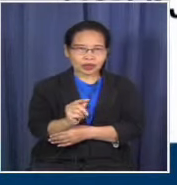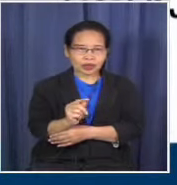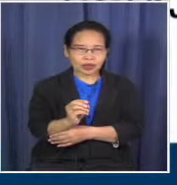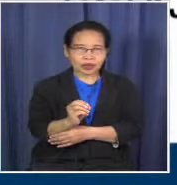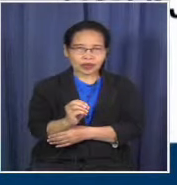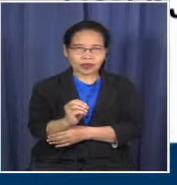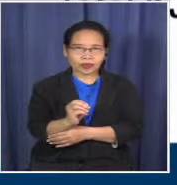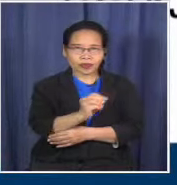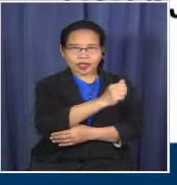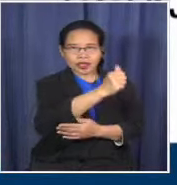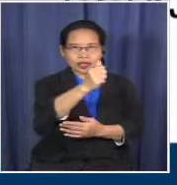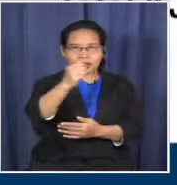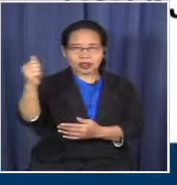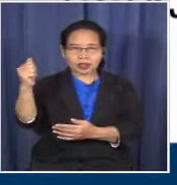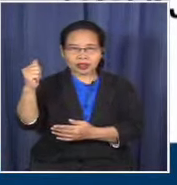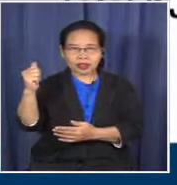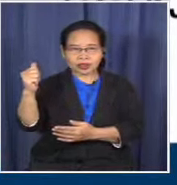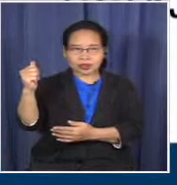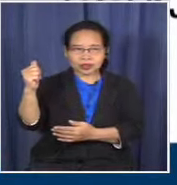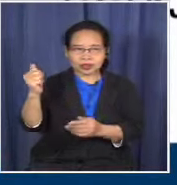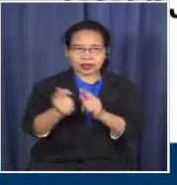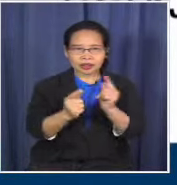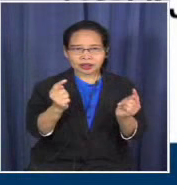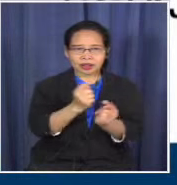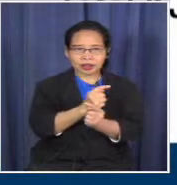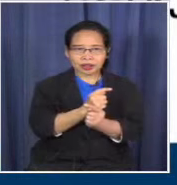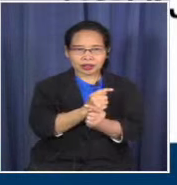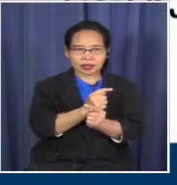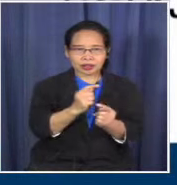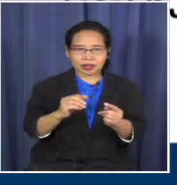Ruach, a current of air.